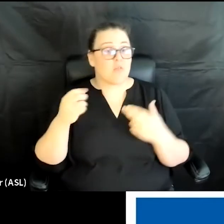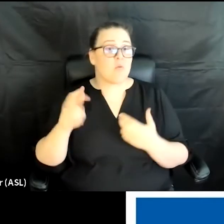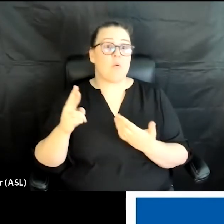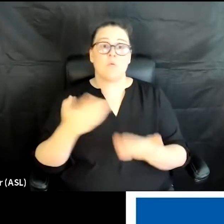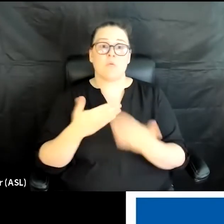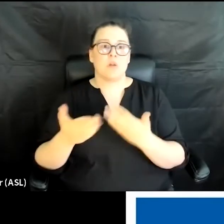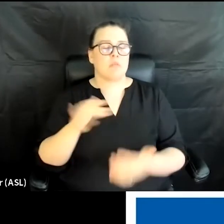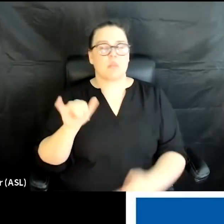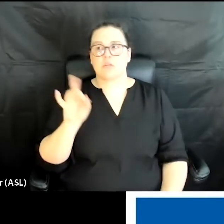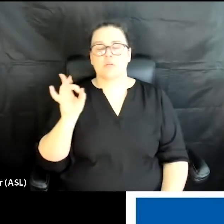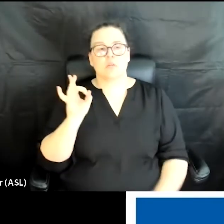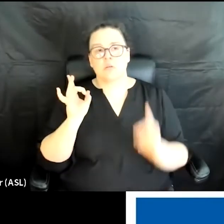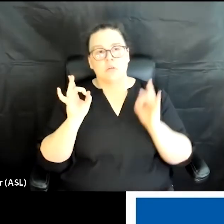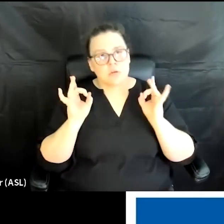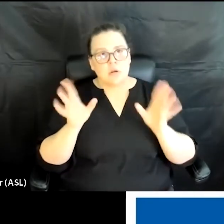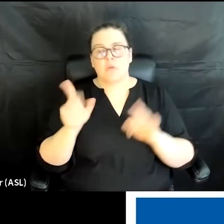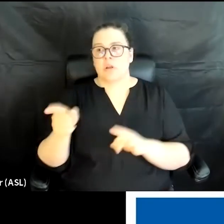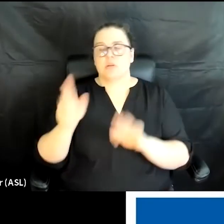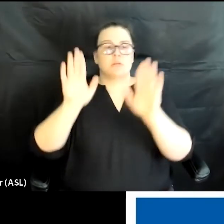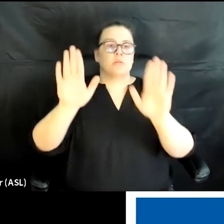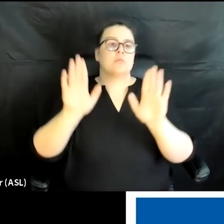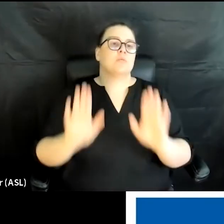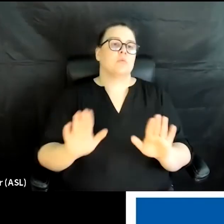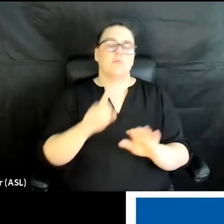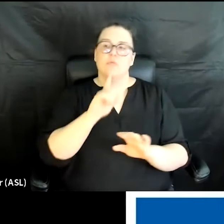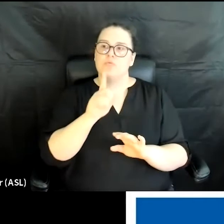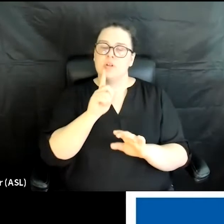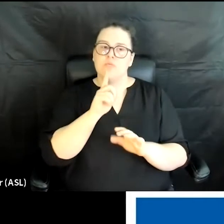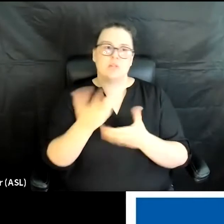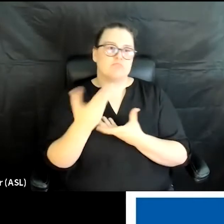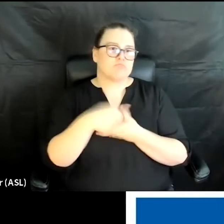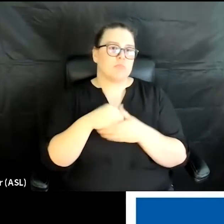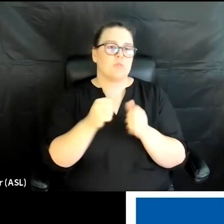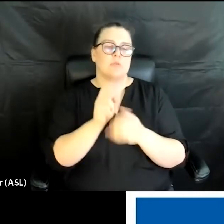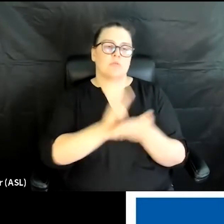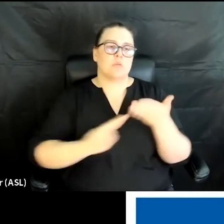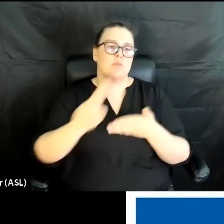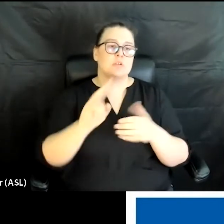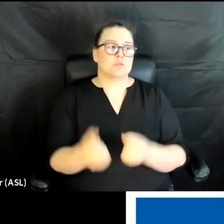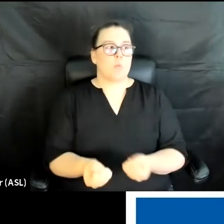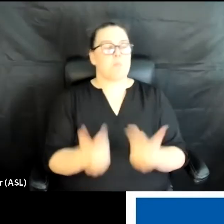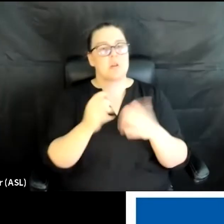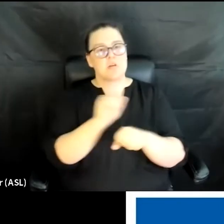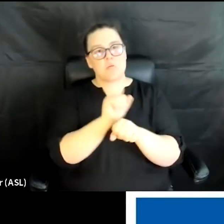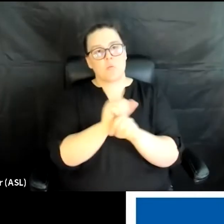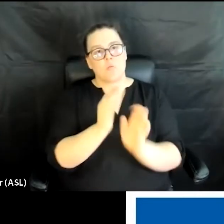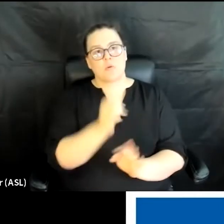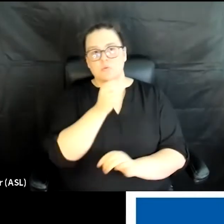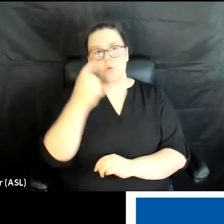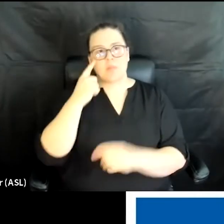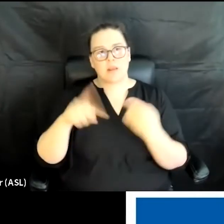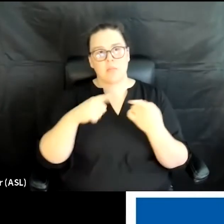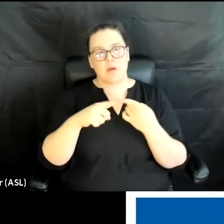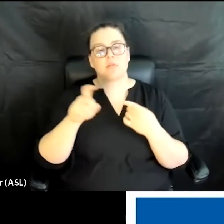be a tragedy. An incredible man who did give so much to the university, and so there's a lot of workers that we often don't think about who really